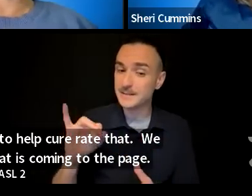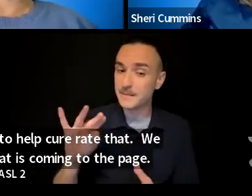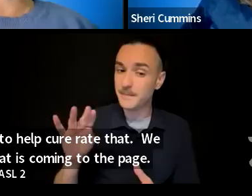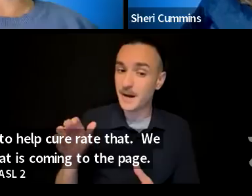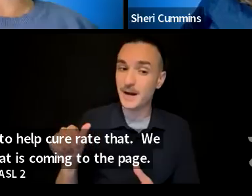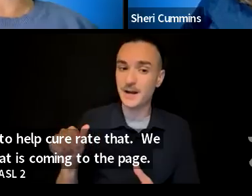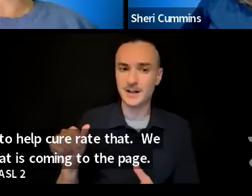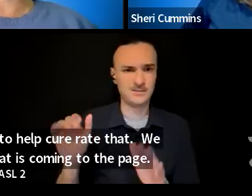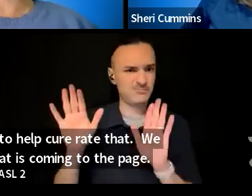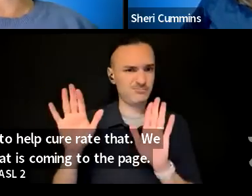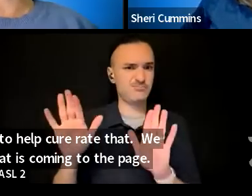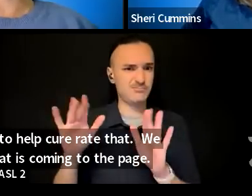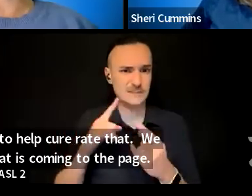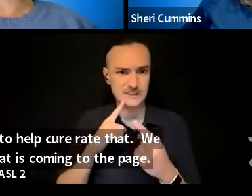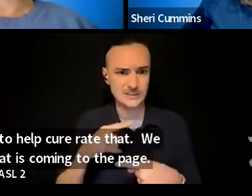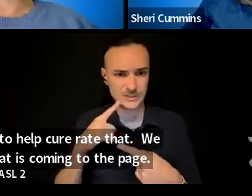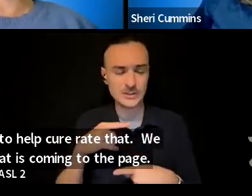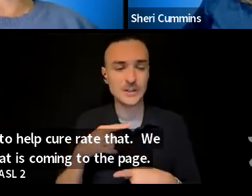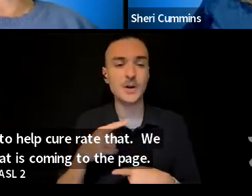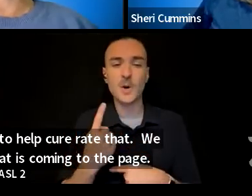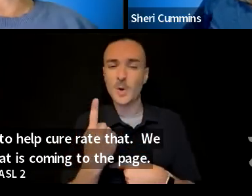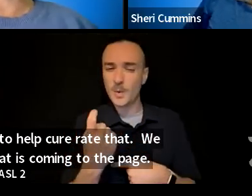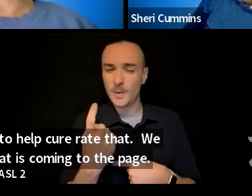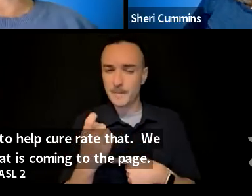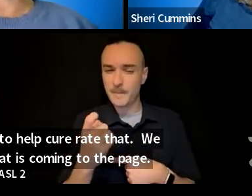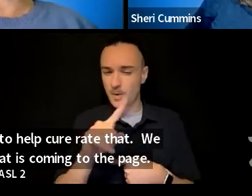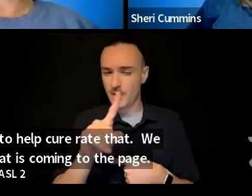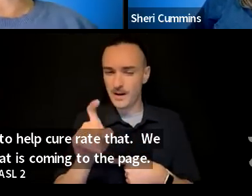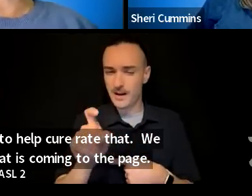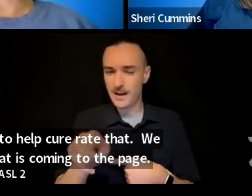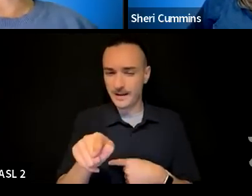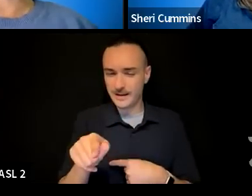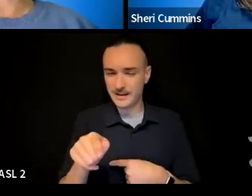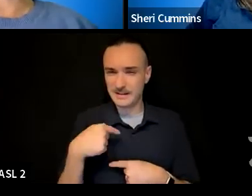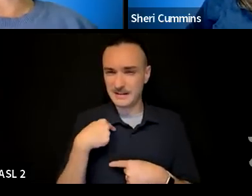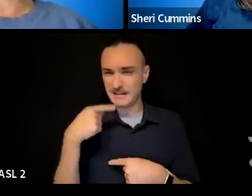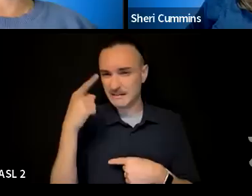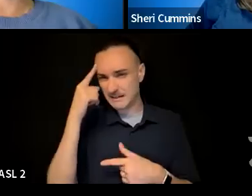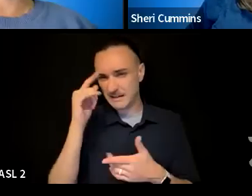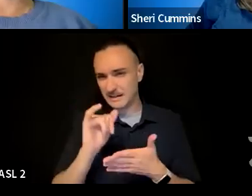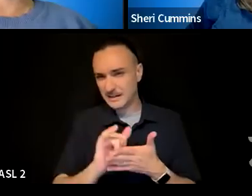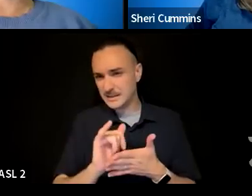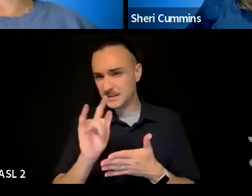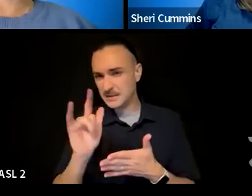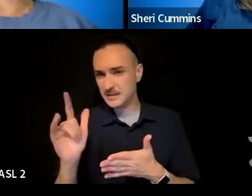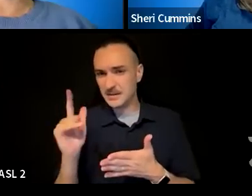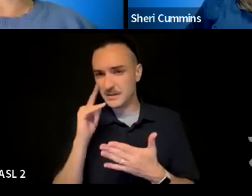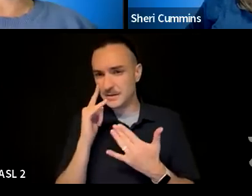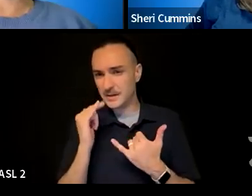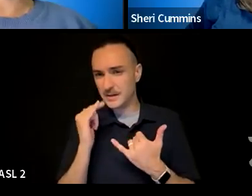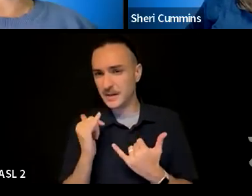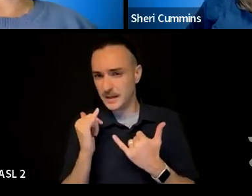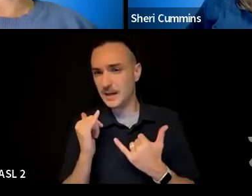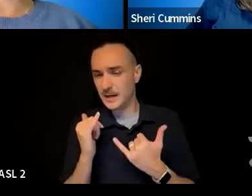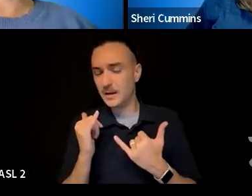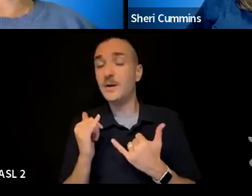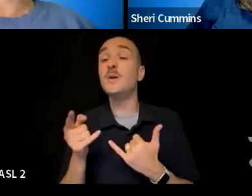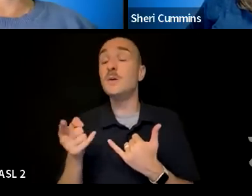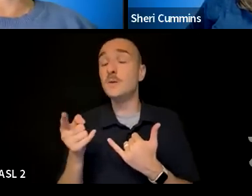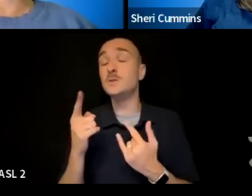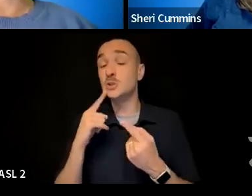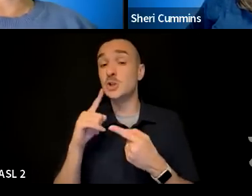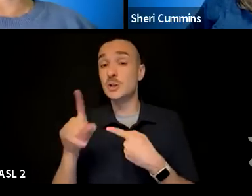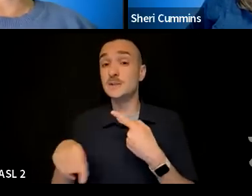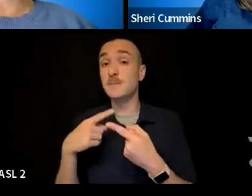one more question that we're going to have time for right now on the same topic. We talked about institutions being